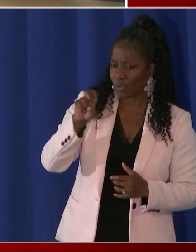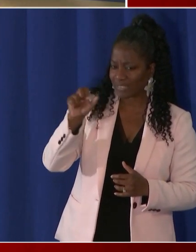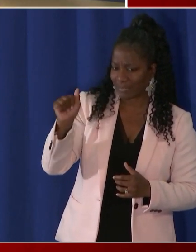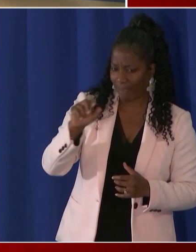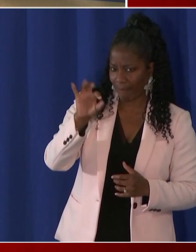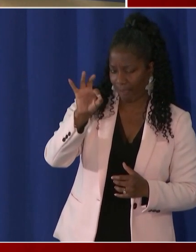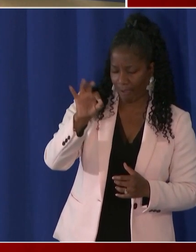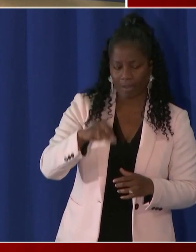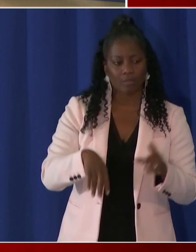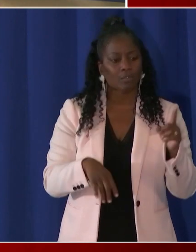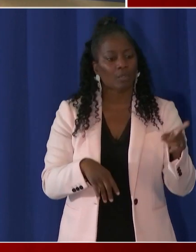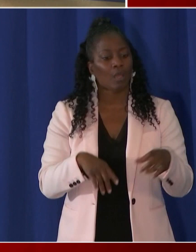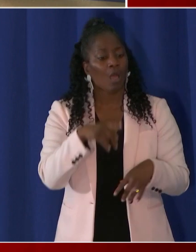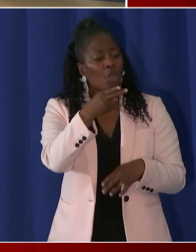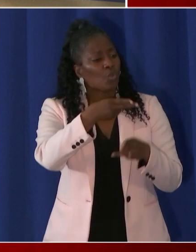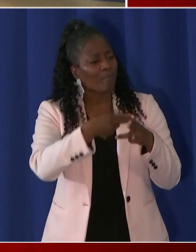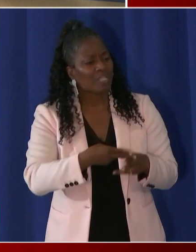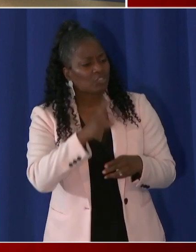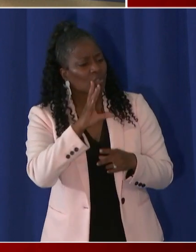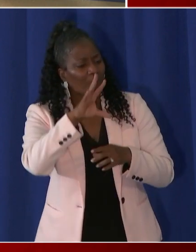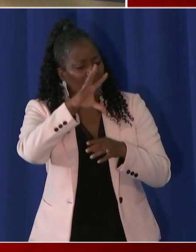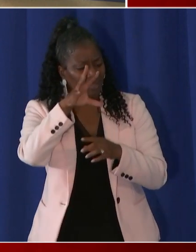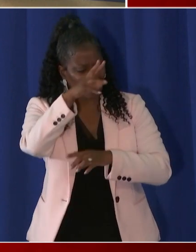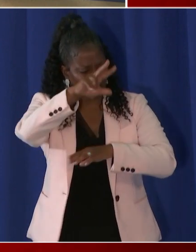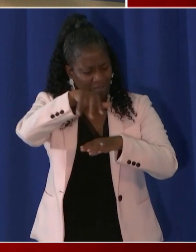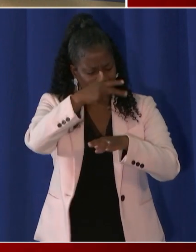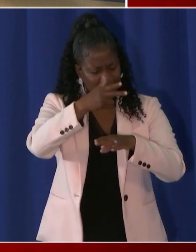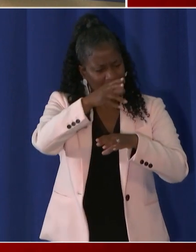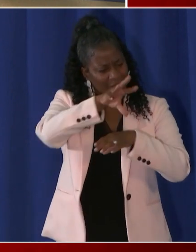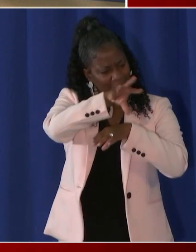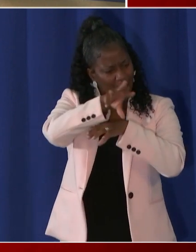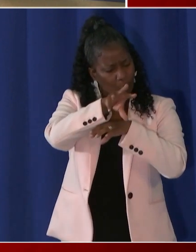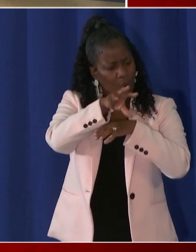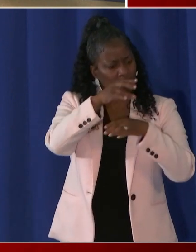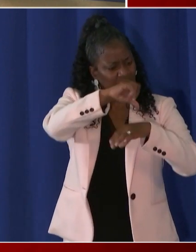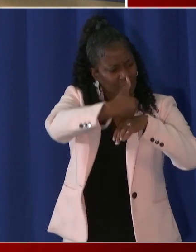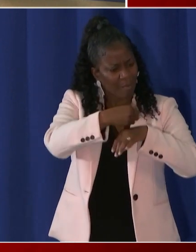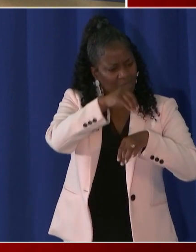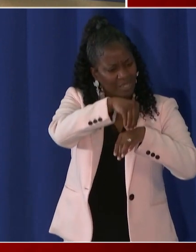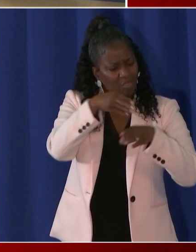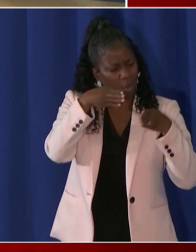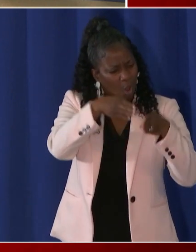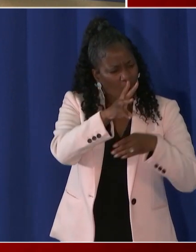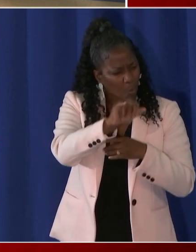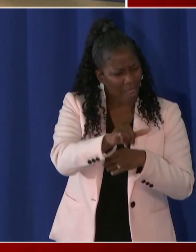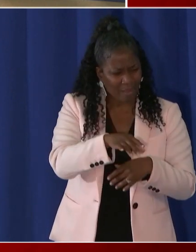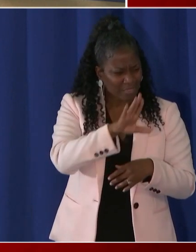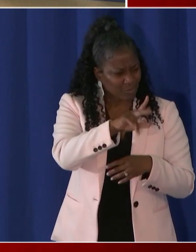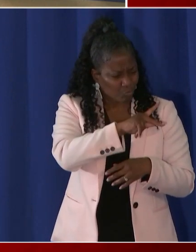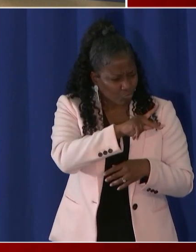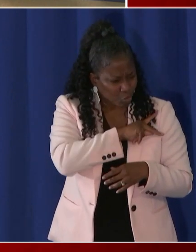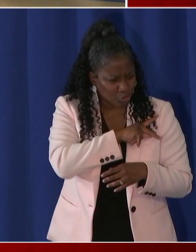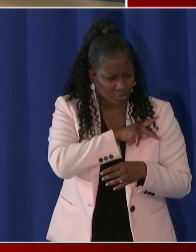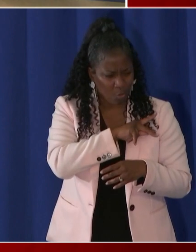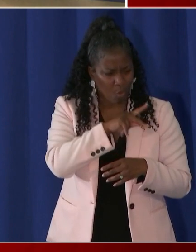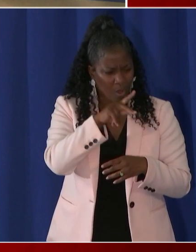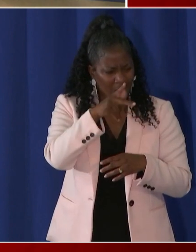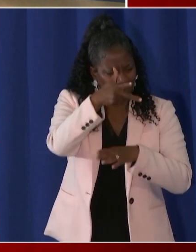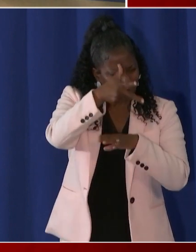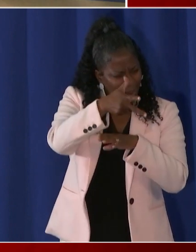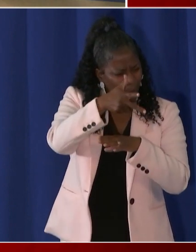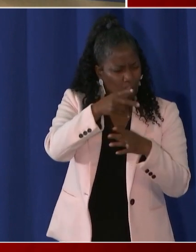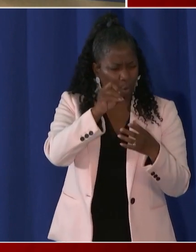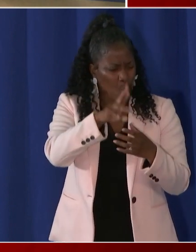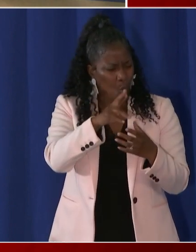you. You mentioned the camera set up out in the hallway. Can you elaborate more on that? Was this his personal camera? How long has it been there?